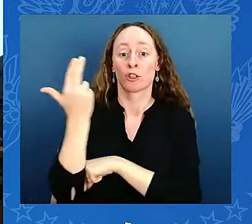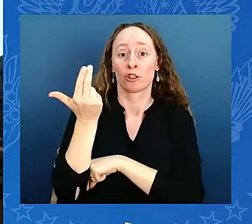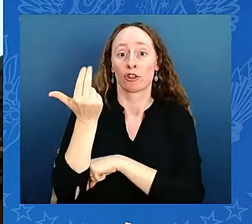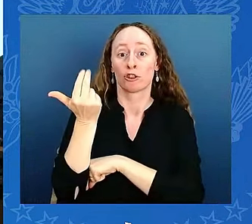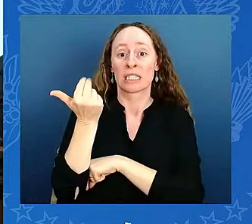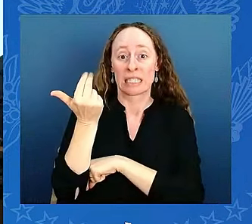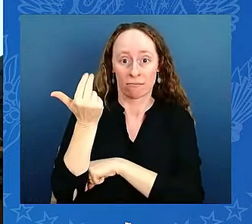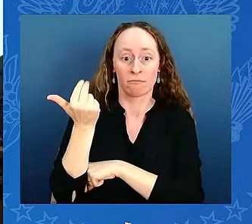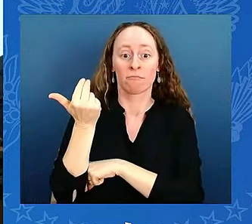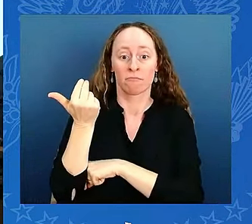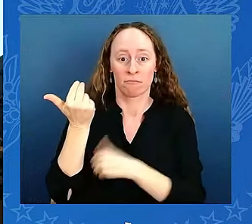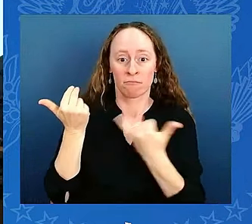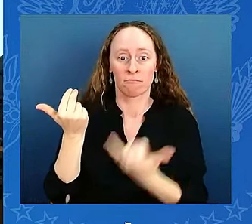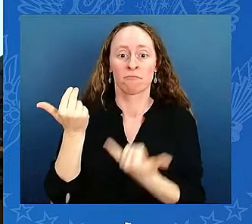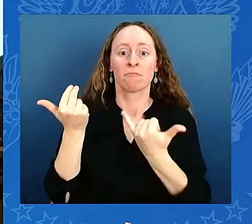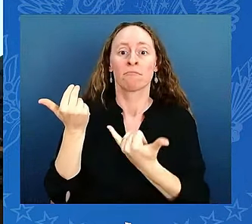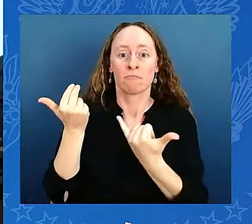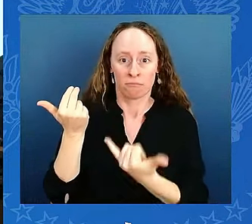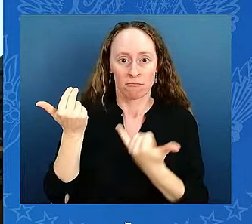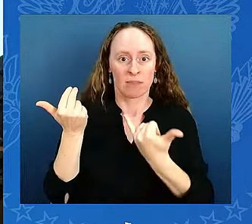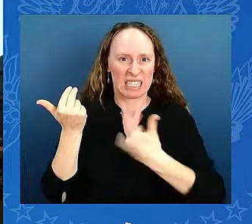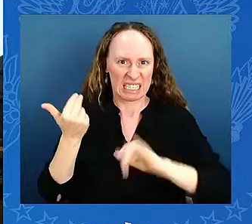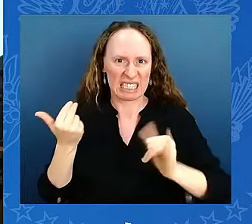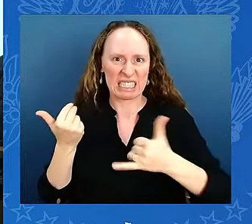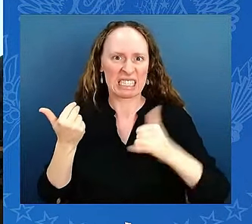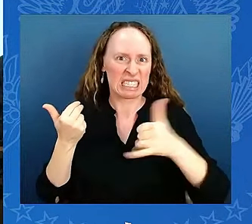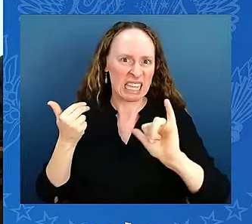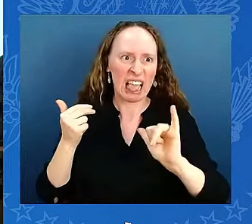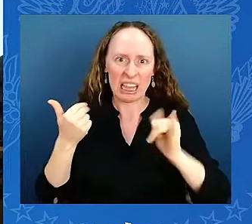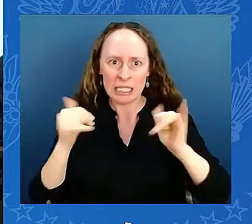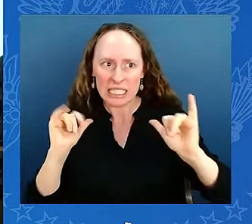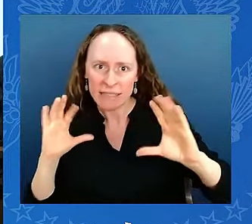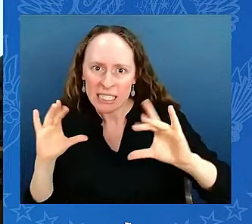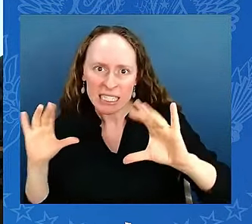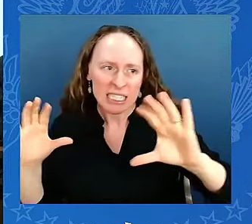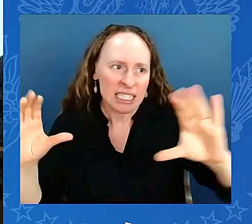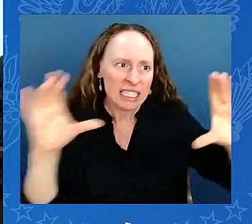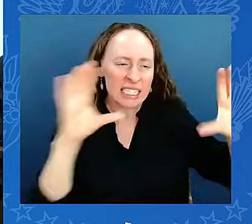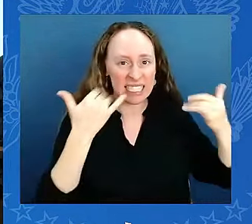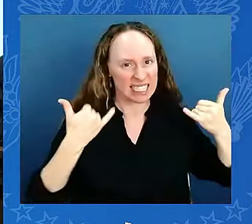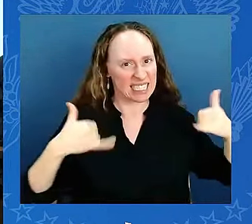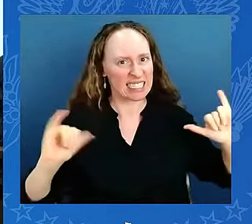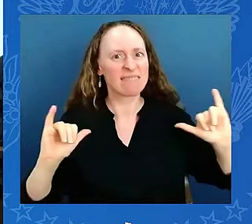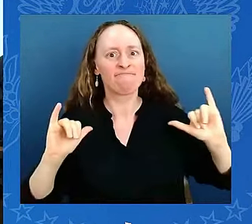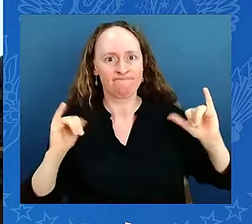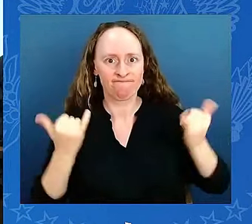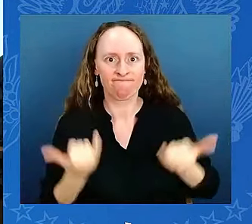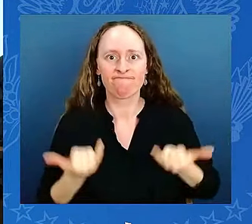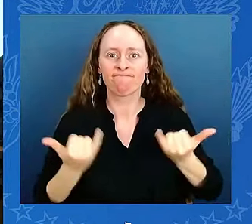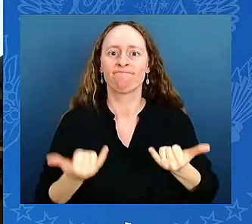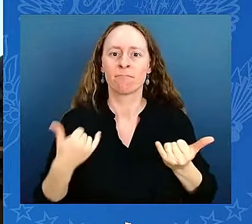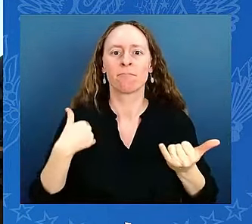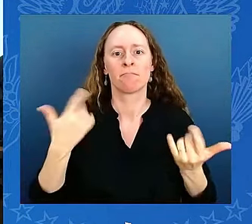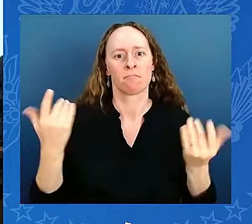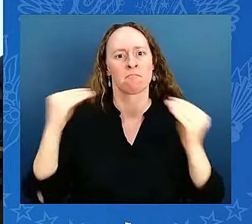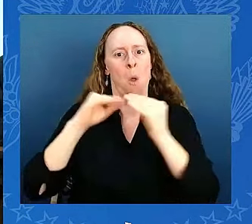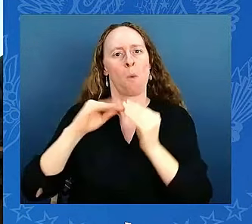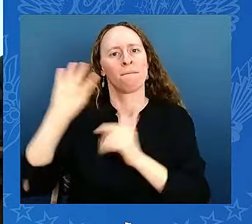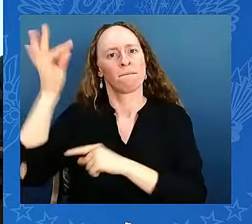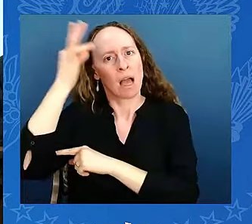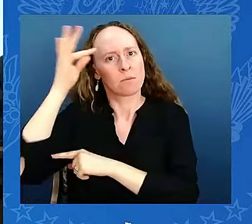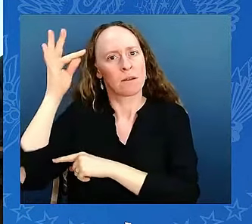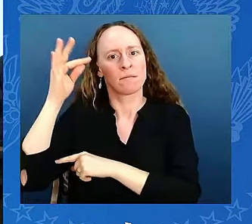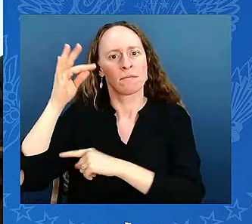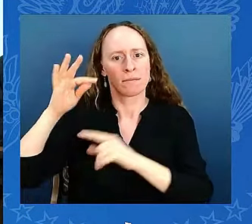mutual aid. And we have continued to increase the number of federal teams. It is now up to 18, and that accounts for over 1,600